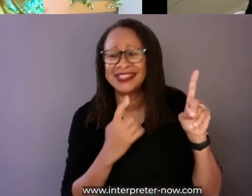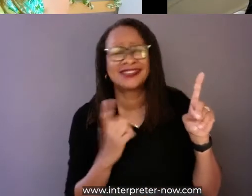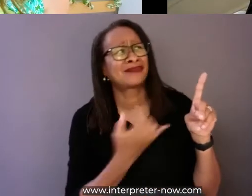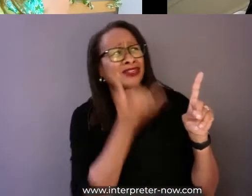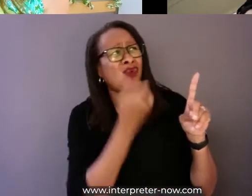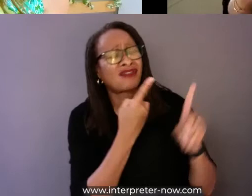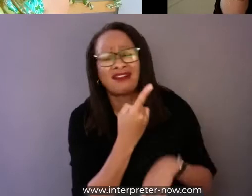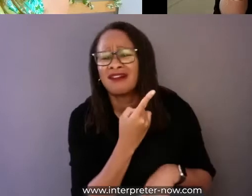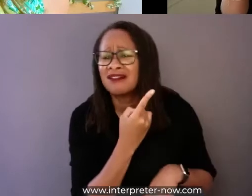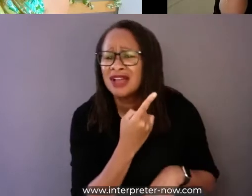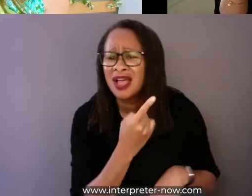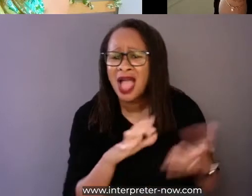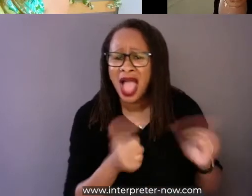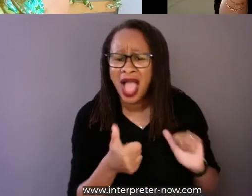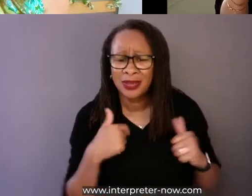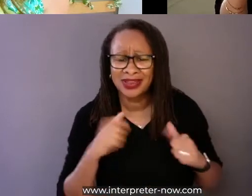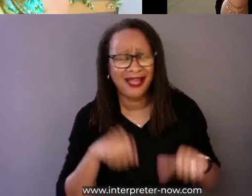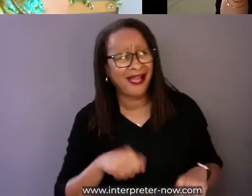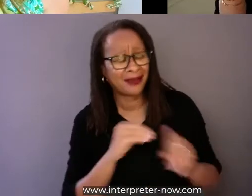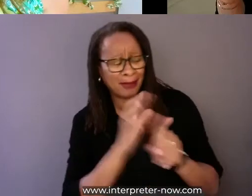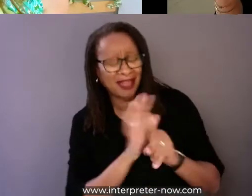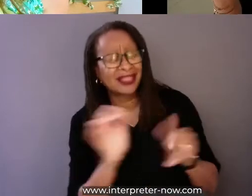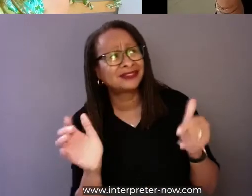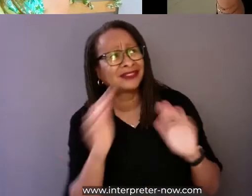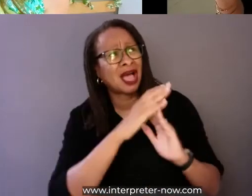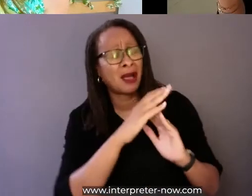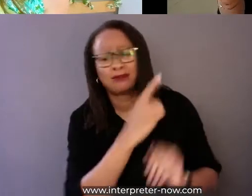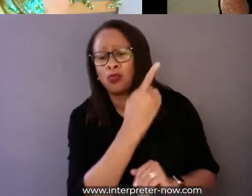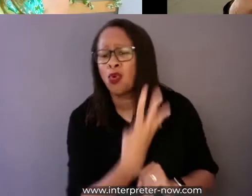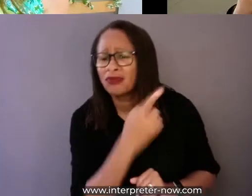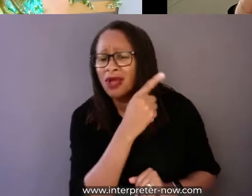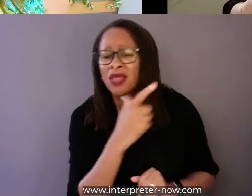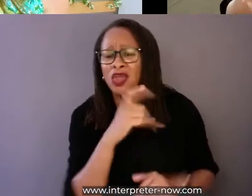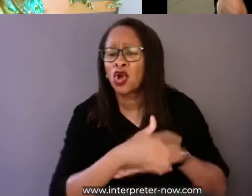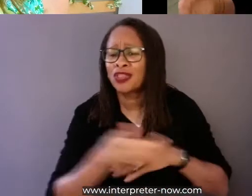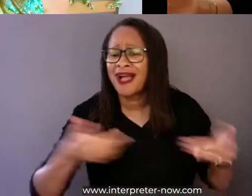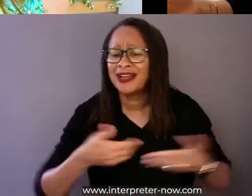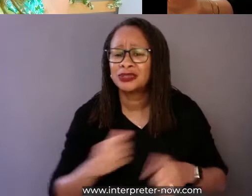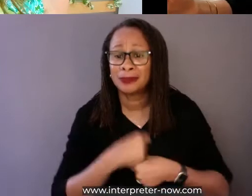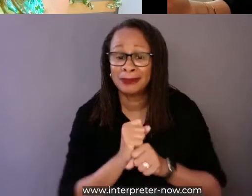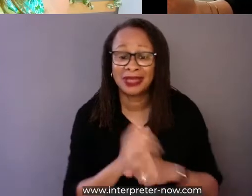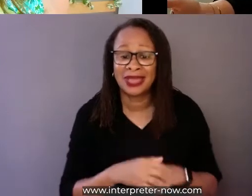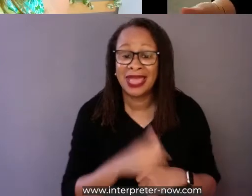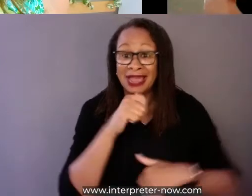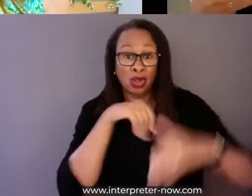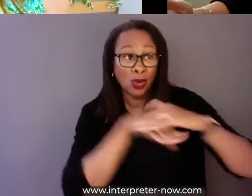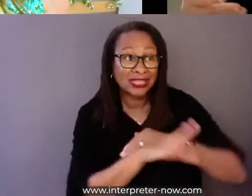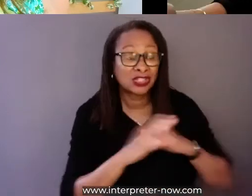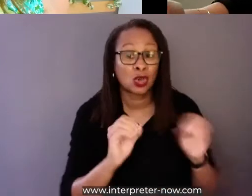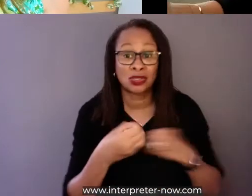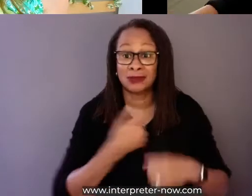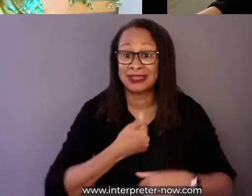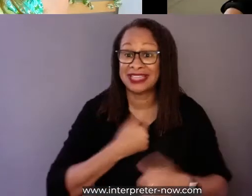there. How can I impact that top quartile, those early hires that are made? But again, not by going into the organization myself and trying to